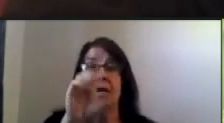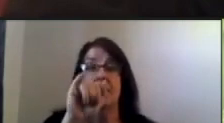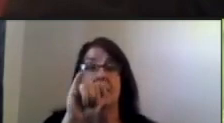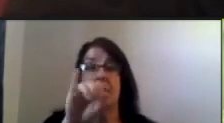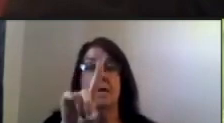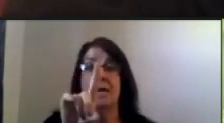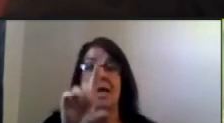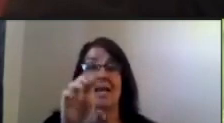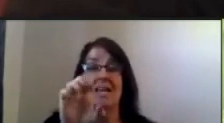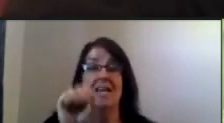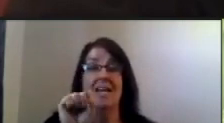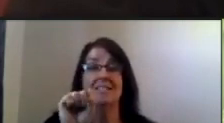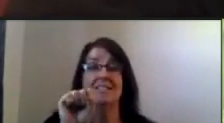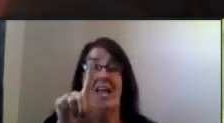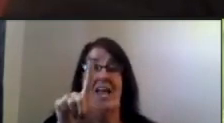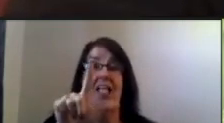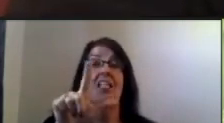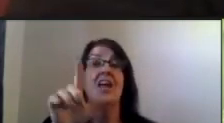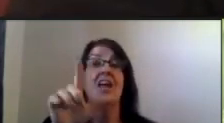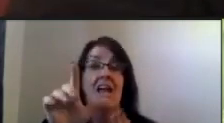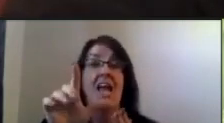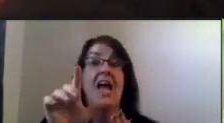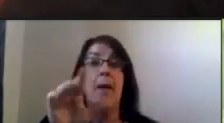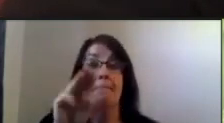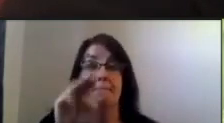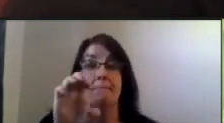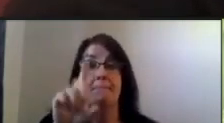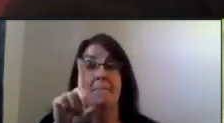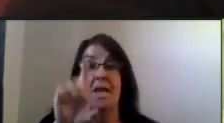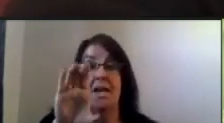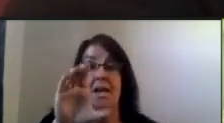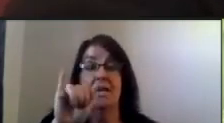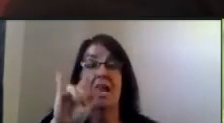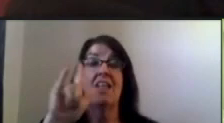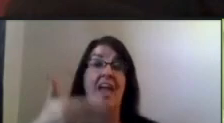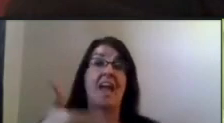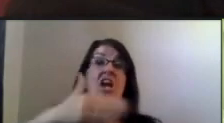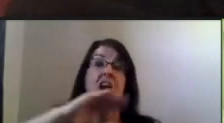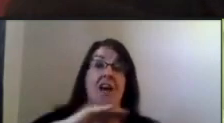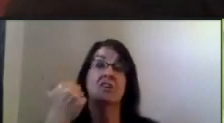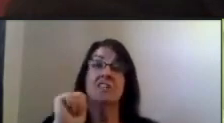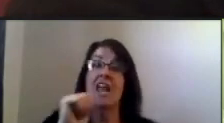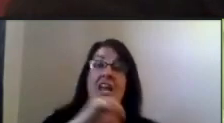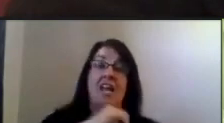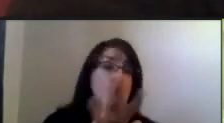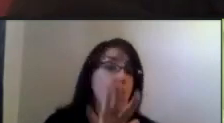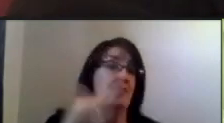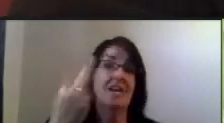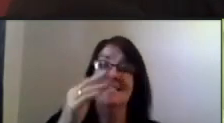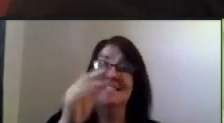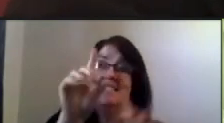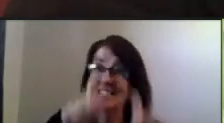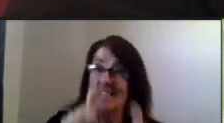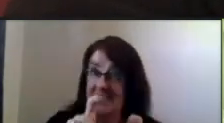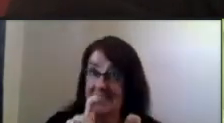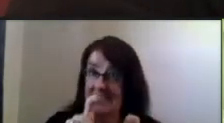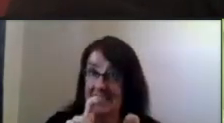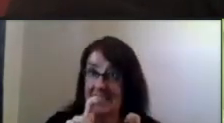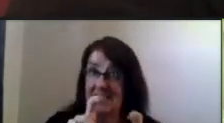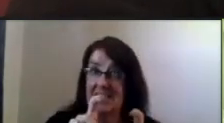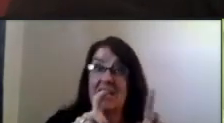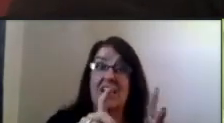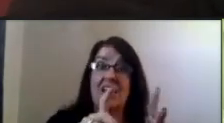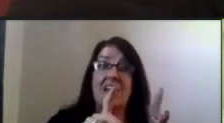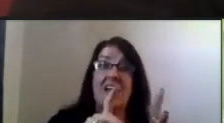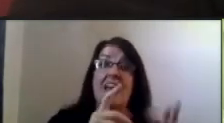the ESO Medicaid, which will now cover any COVID-19 testing and treatment. And this